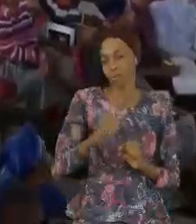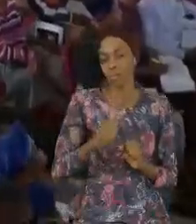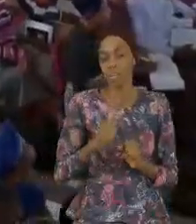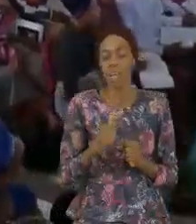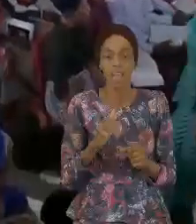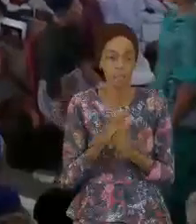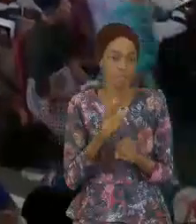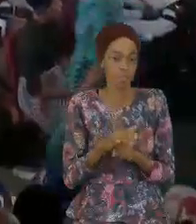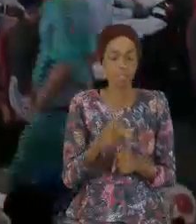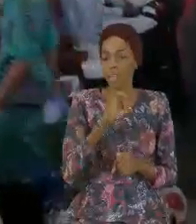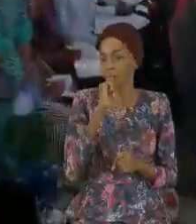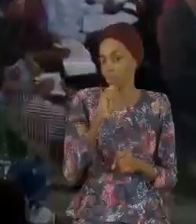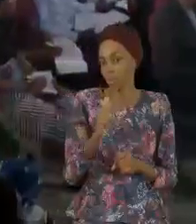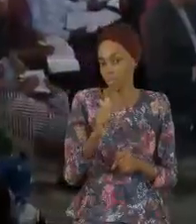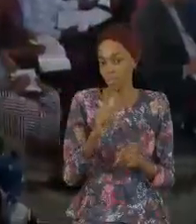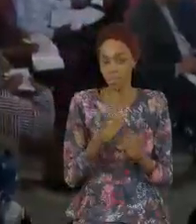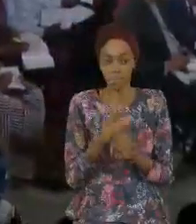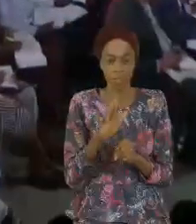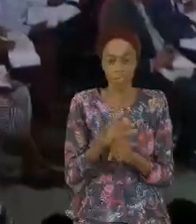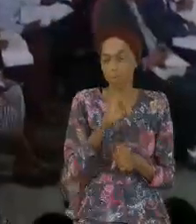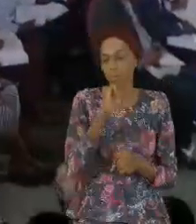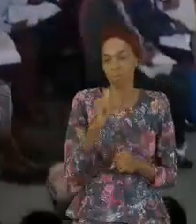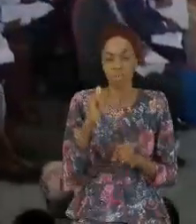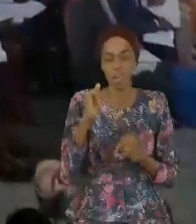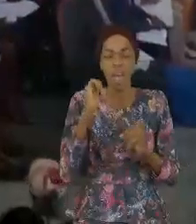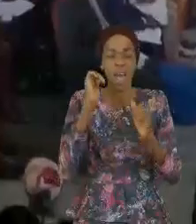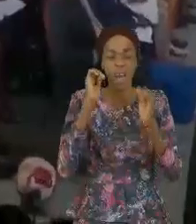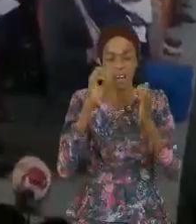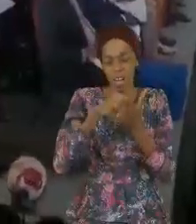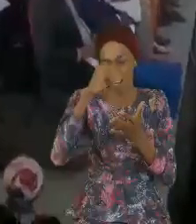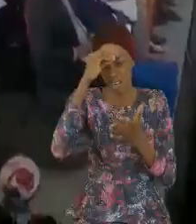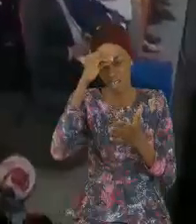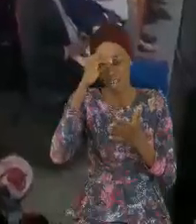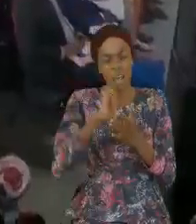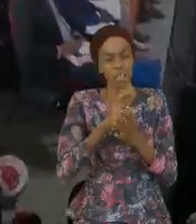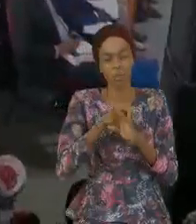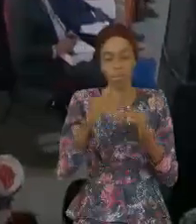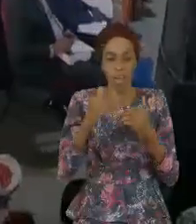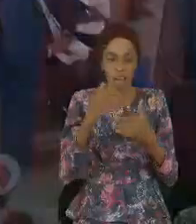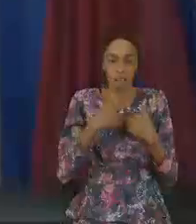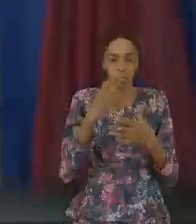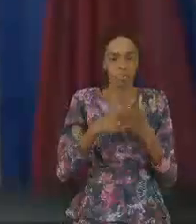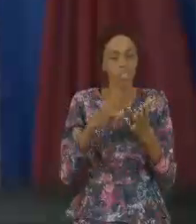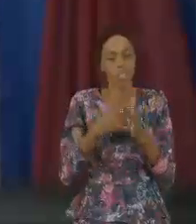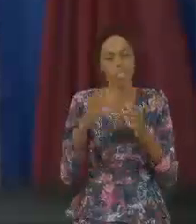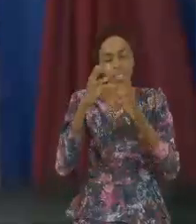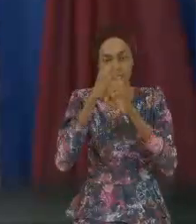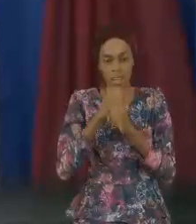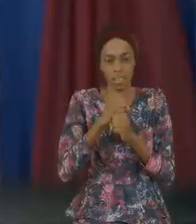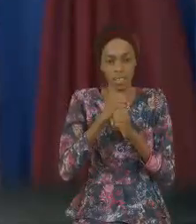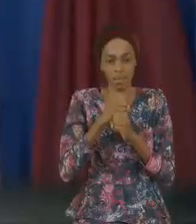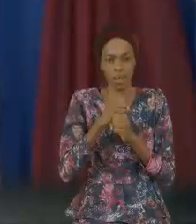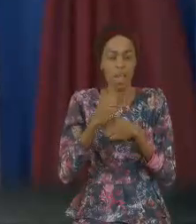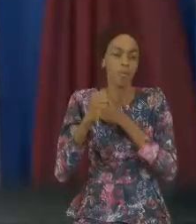I'm not sufficient, I'm not educated, I don't have what it takes. If you've been saying that